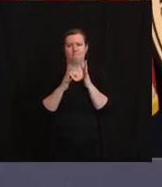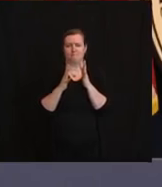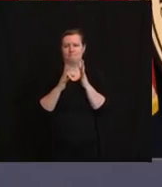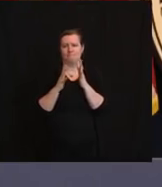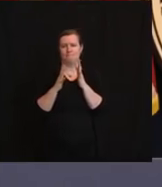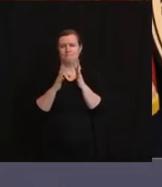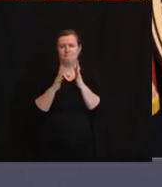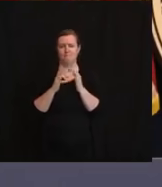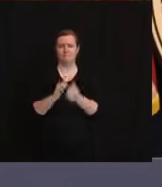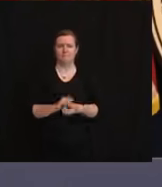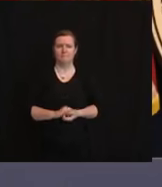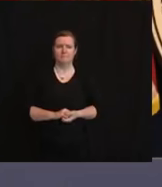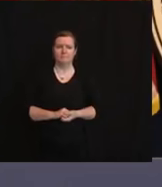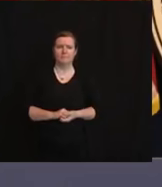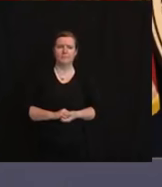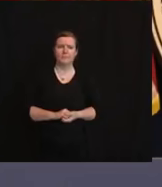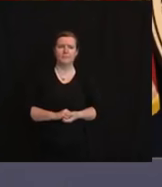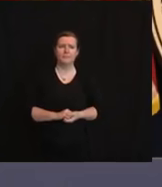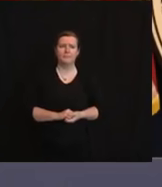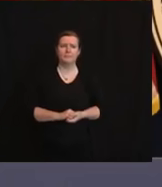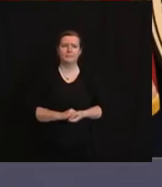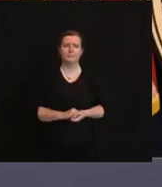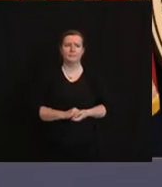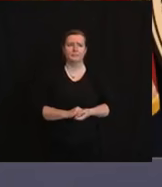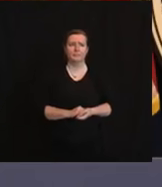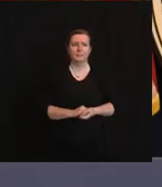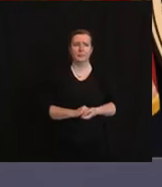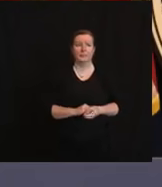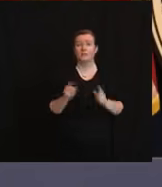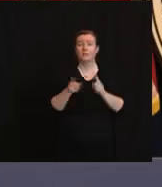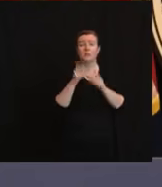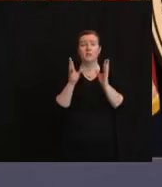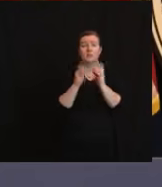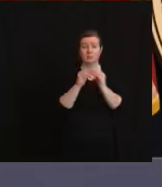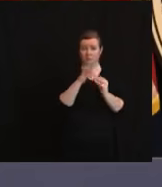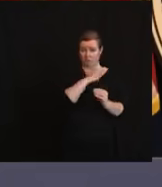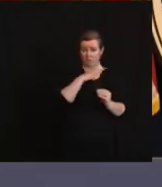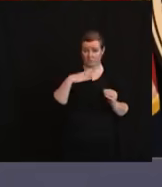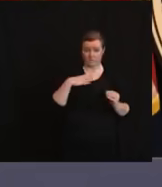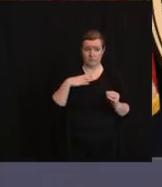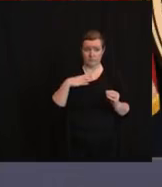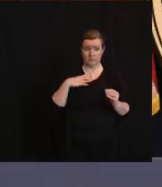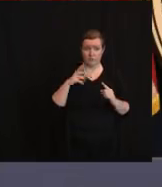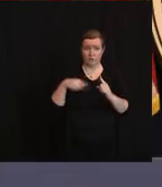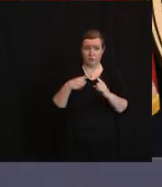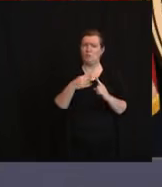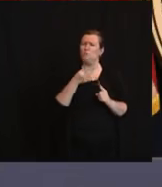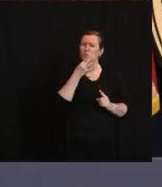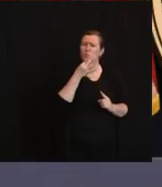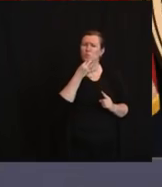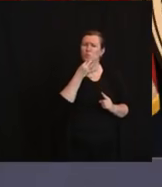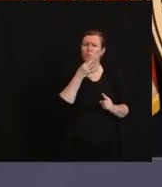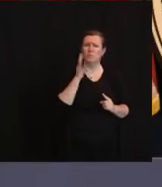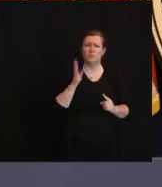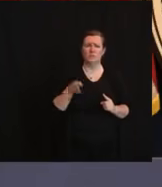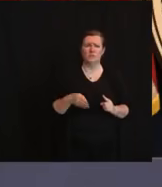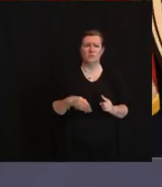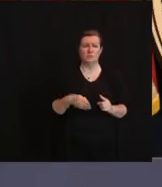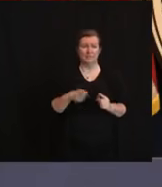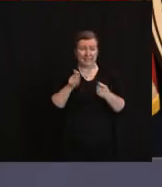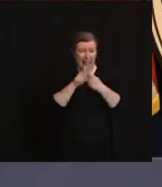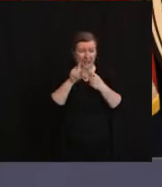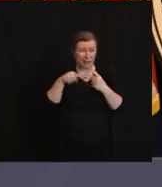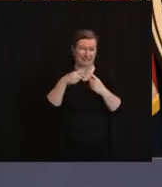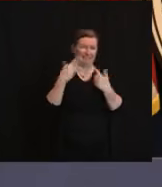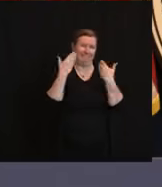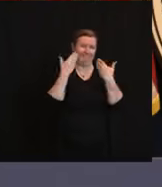In terms of timing of the meeting, first meeting of the commission, Dustin, it'll be very soon. I can't tell you when. I don't have a timing